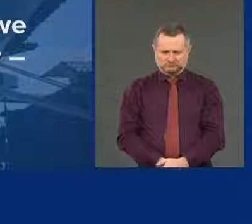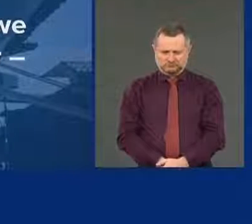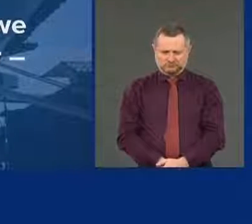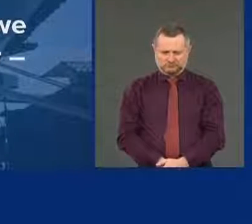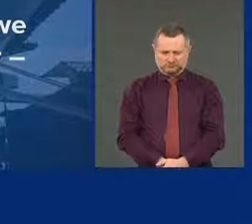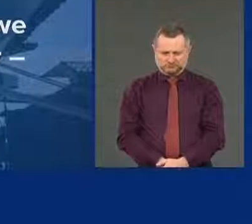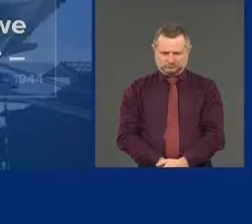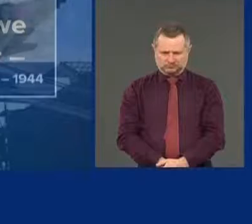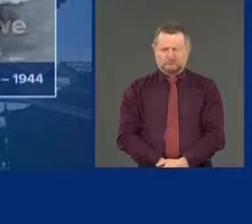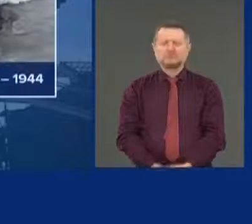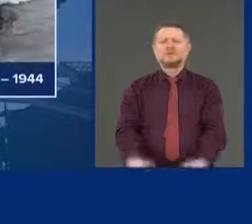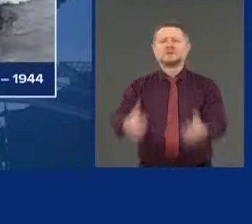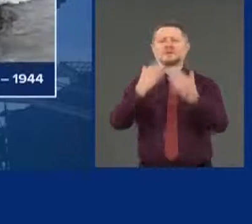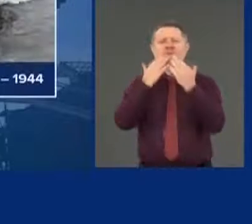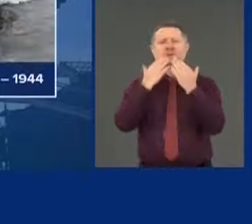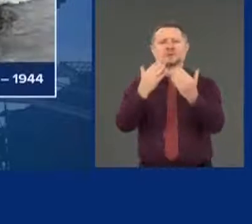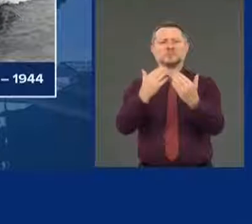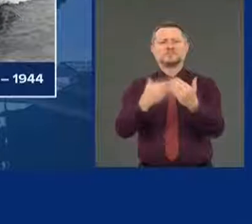Thank you.